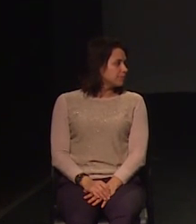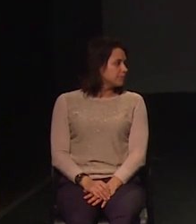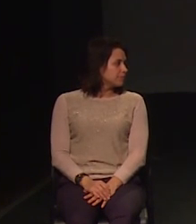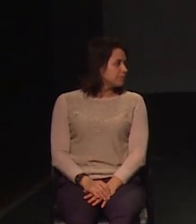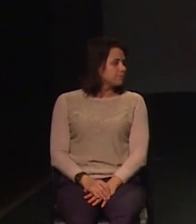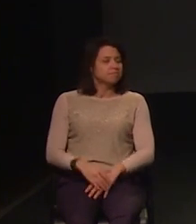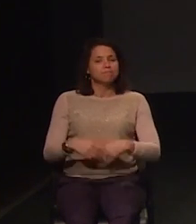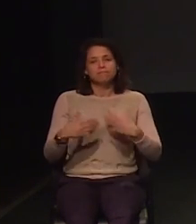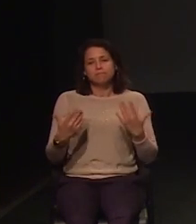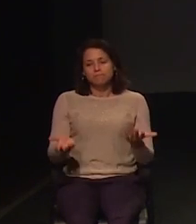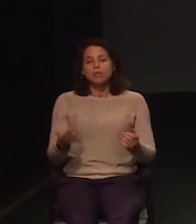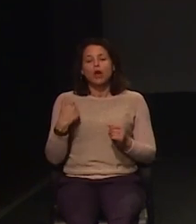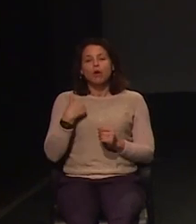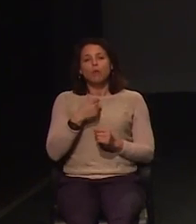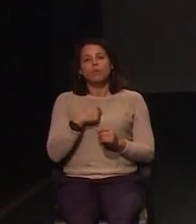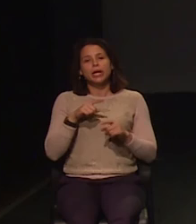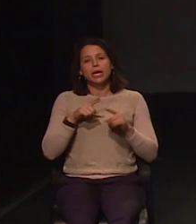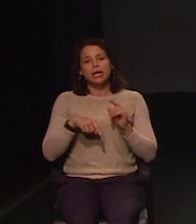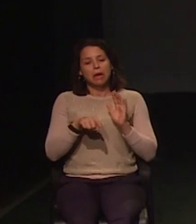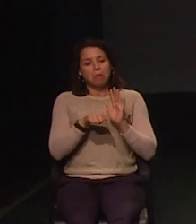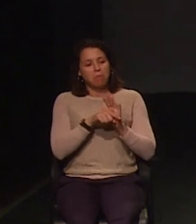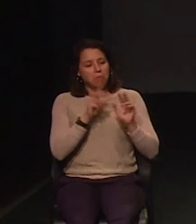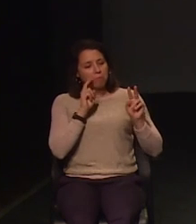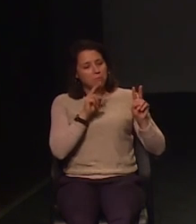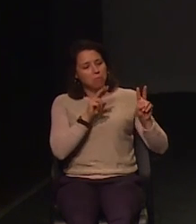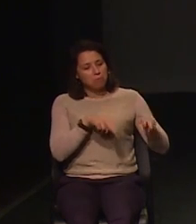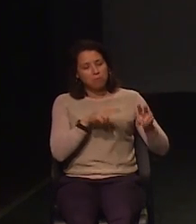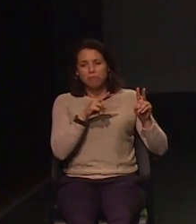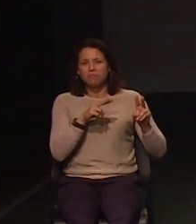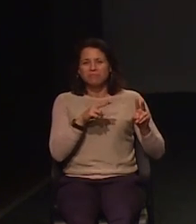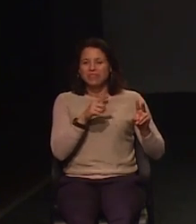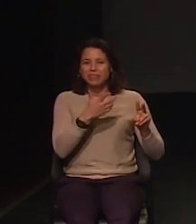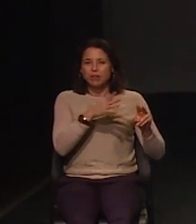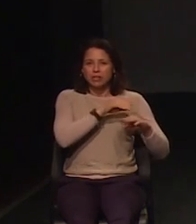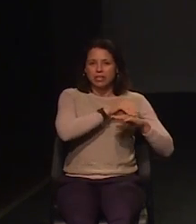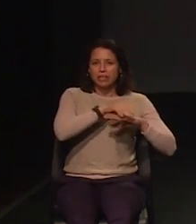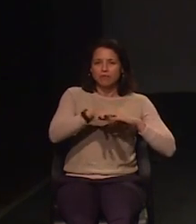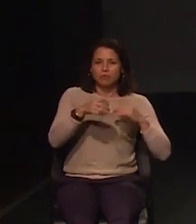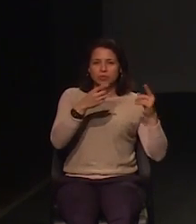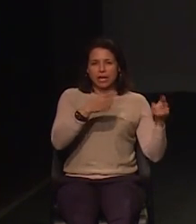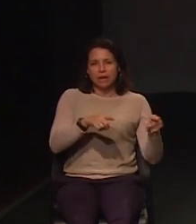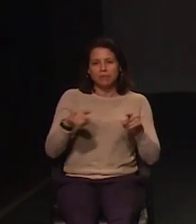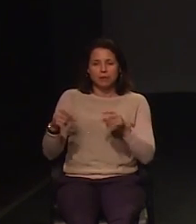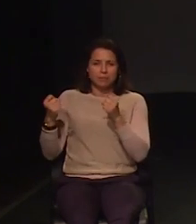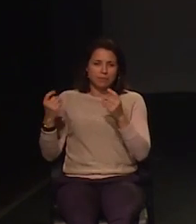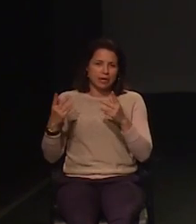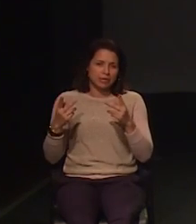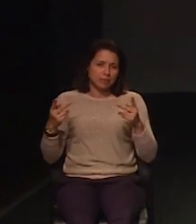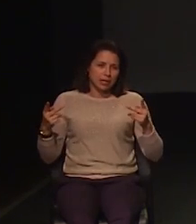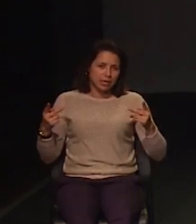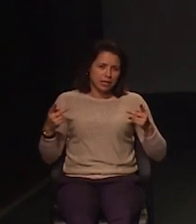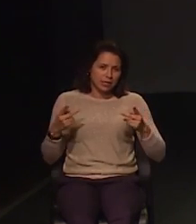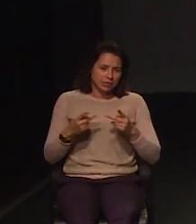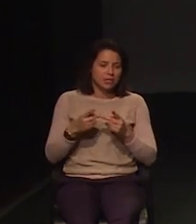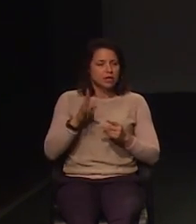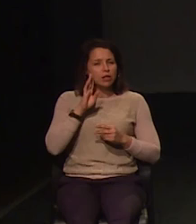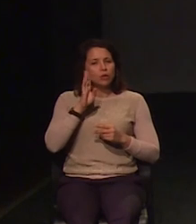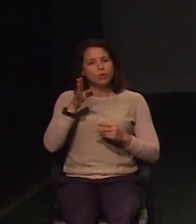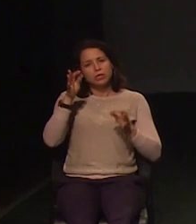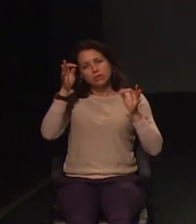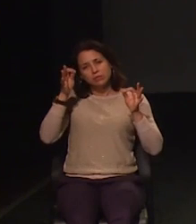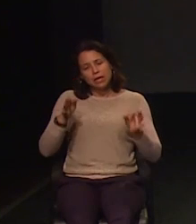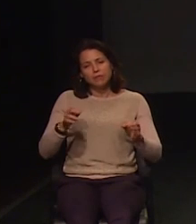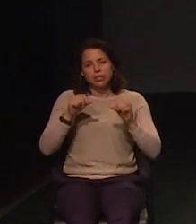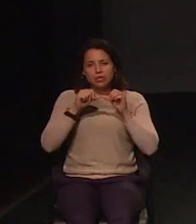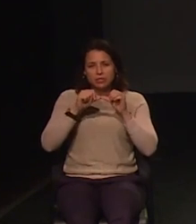it's already obviously having in so many places. But this will inevitably continue, particularly as more and